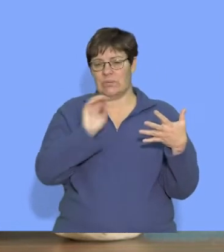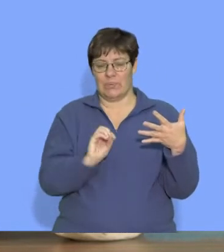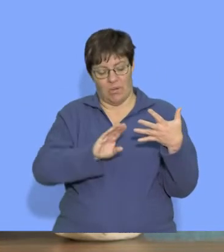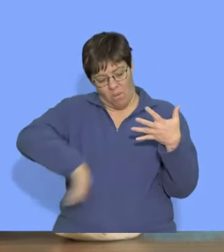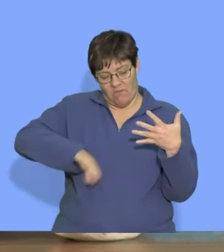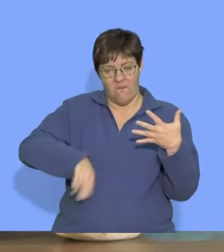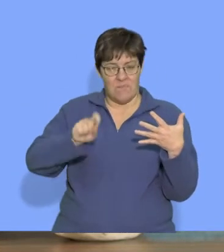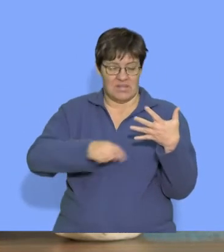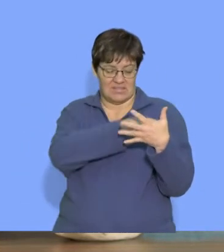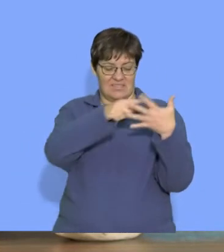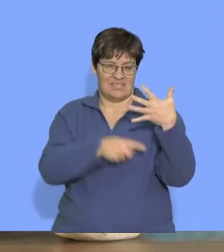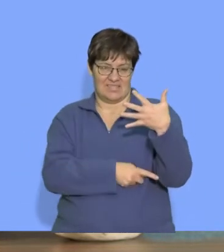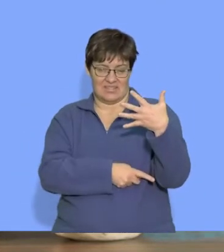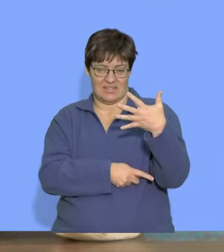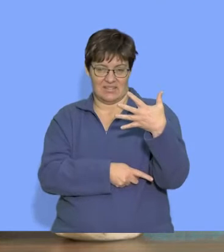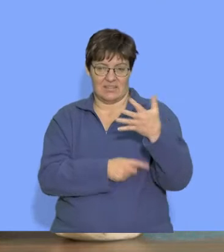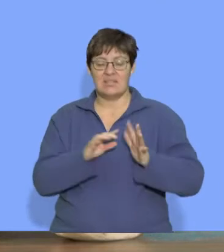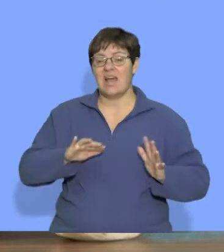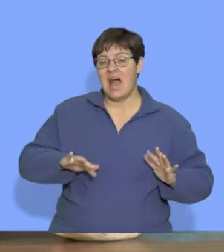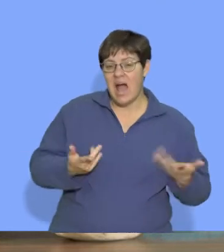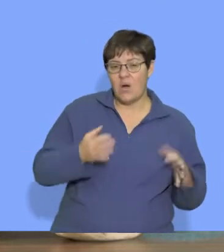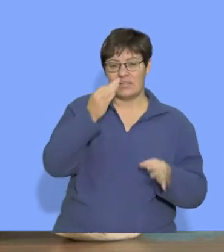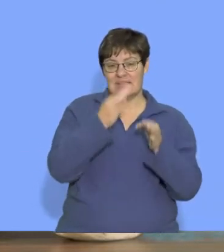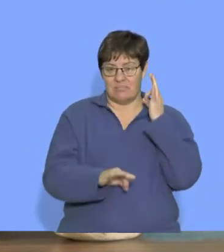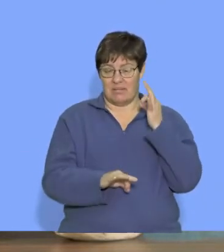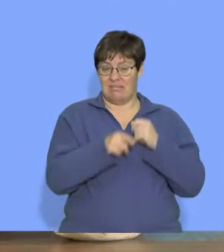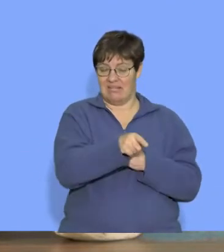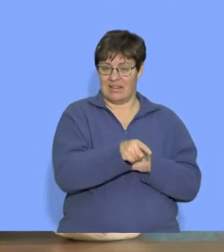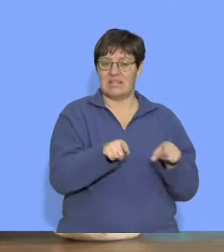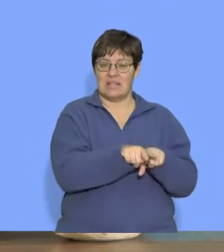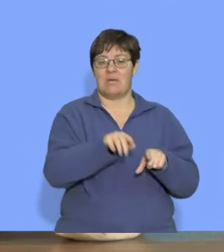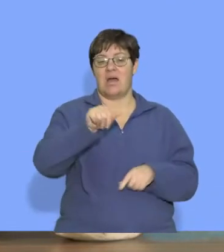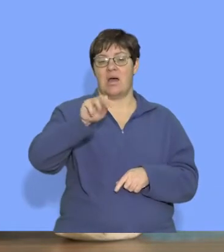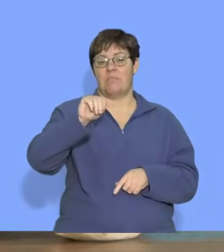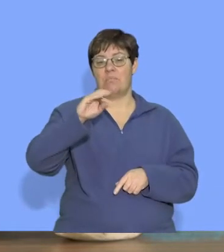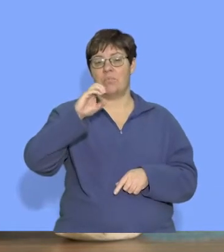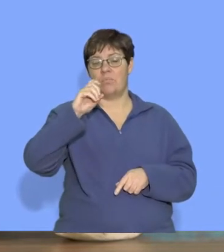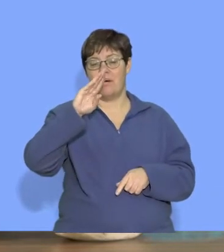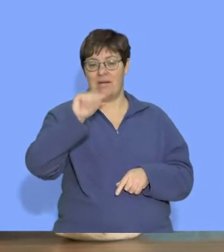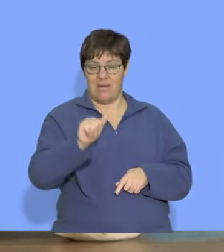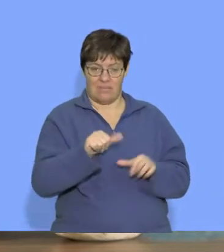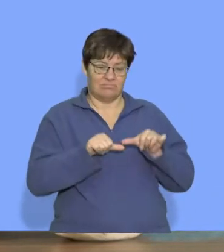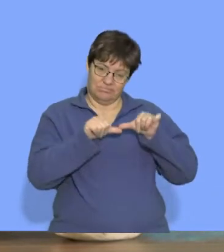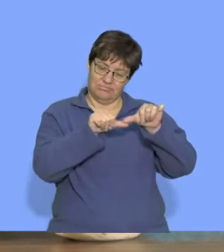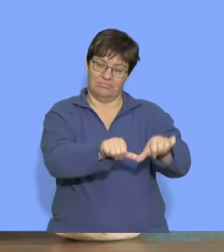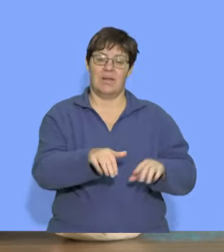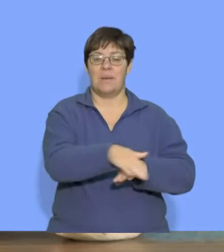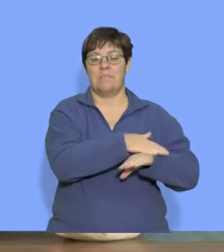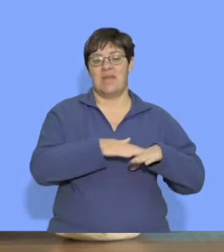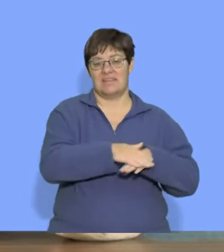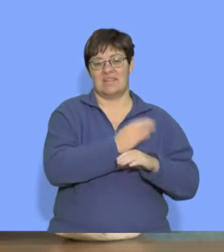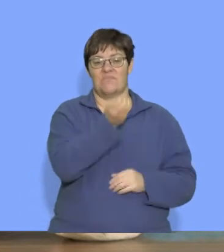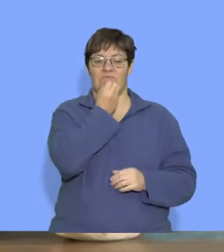products, as we see. So that's essentially how a simple organism like an amoeba will carry out a